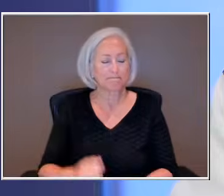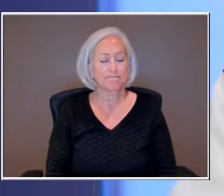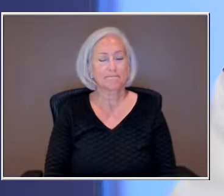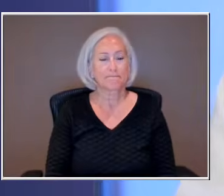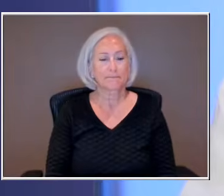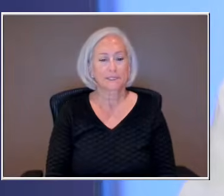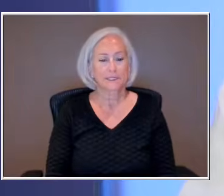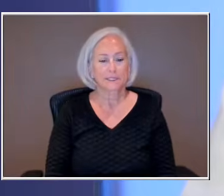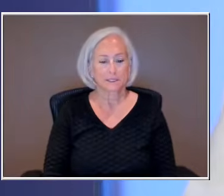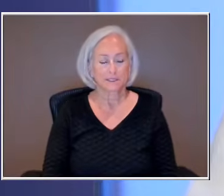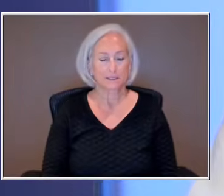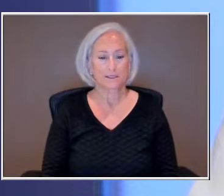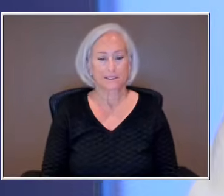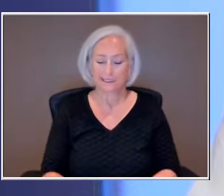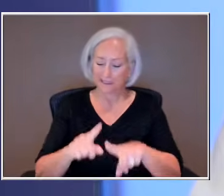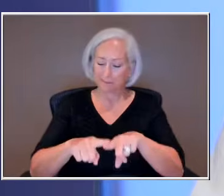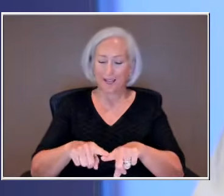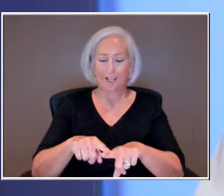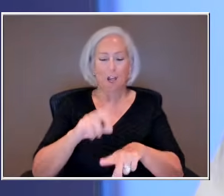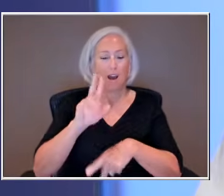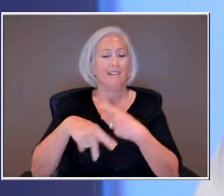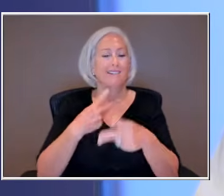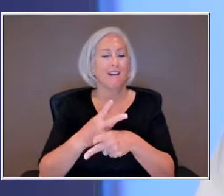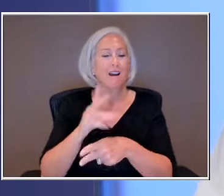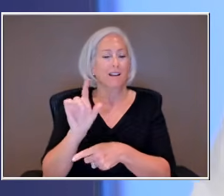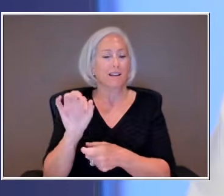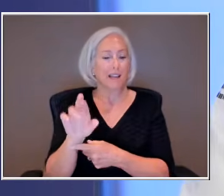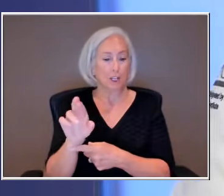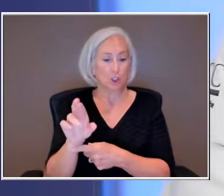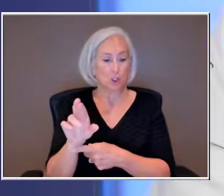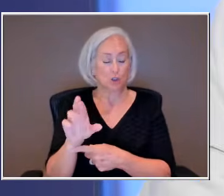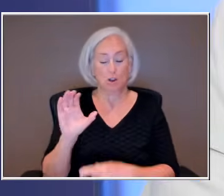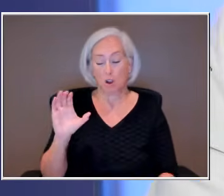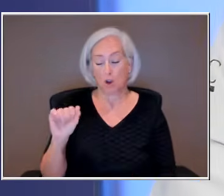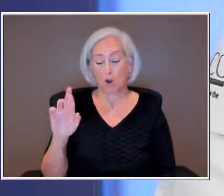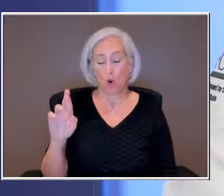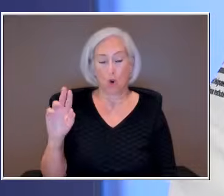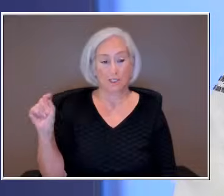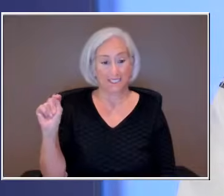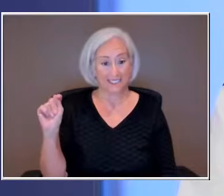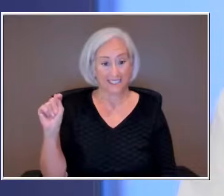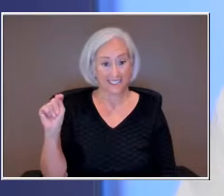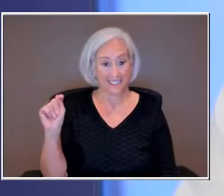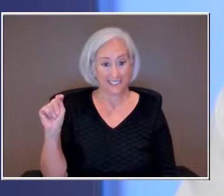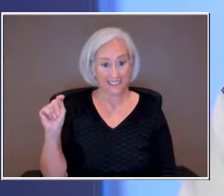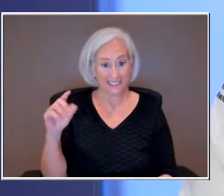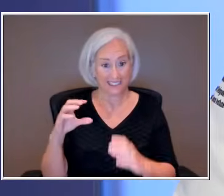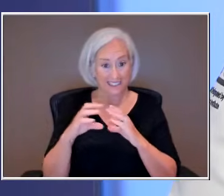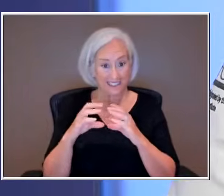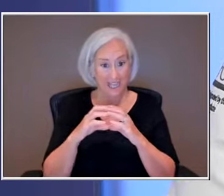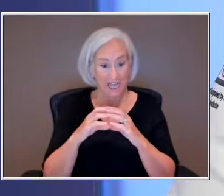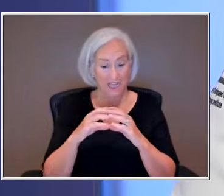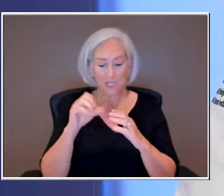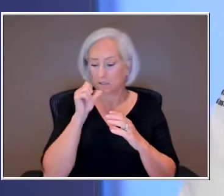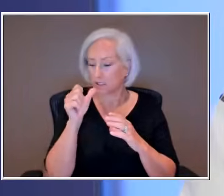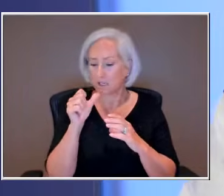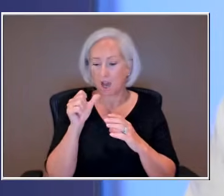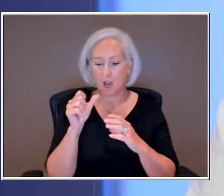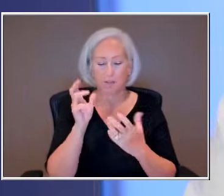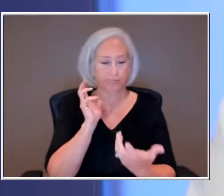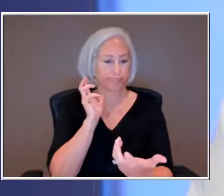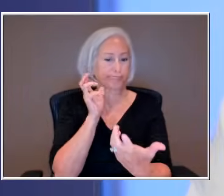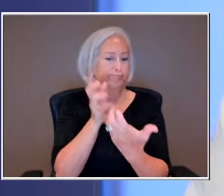think it depends on the cancers, So CAR T cell, unfortunately, is not made for all patients. That's one of